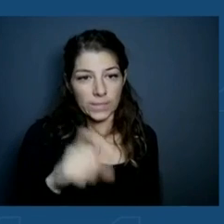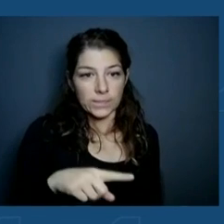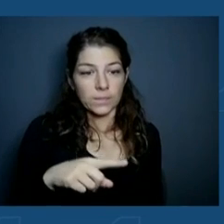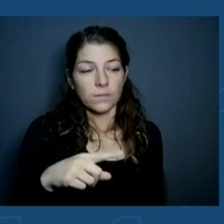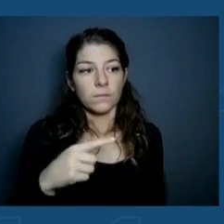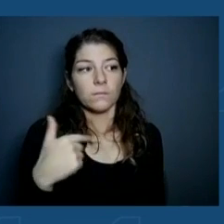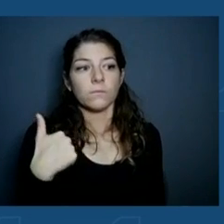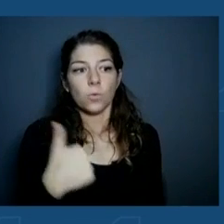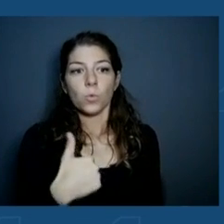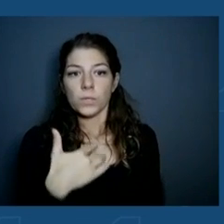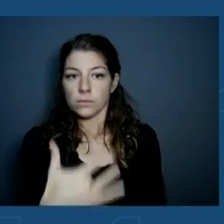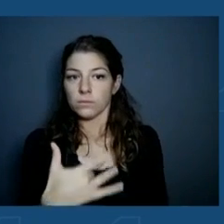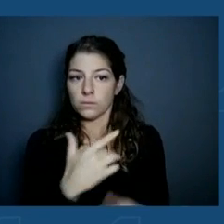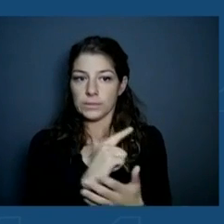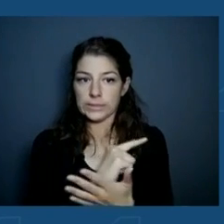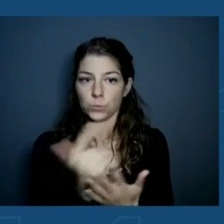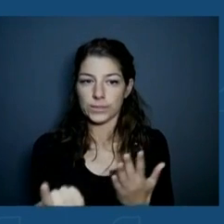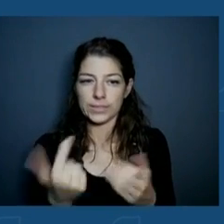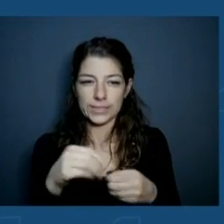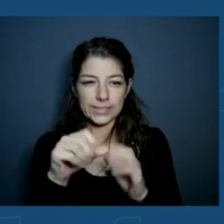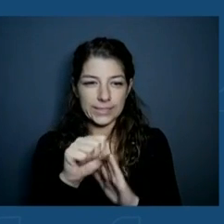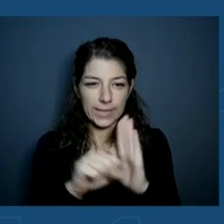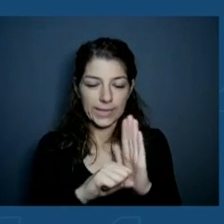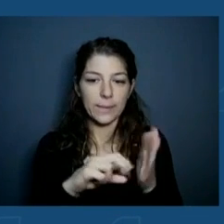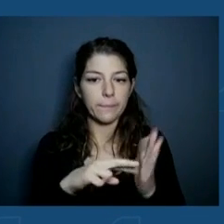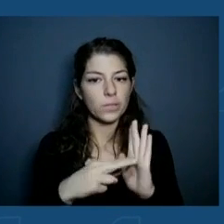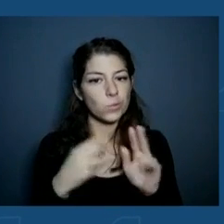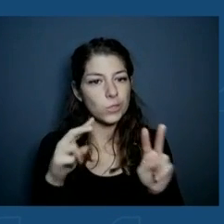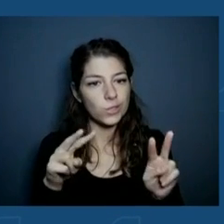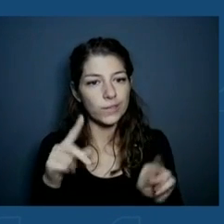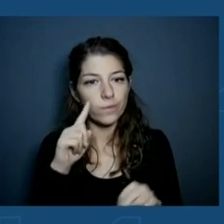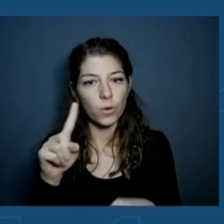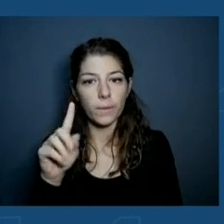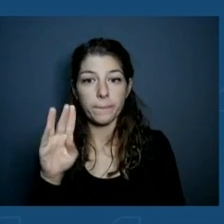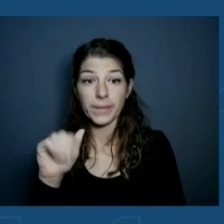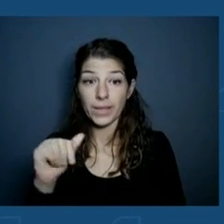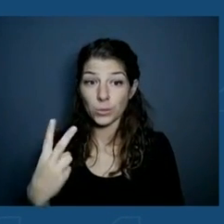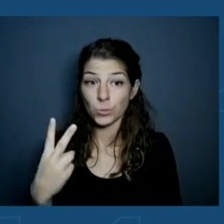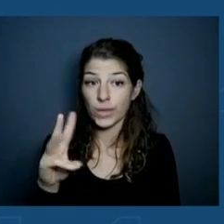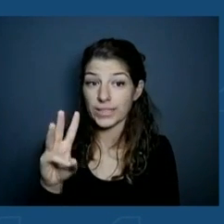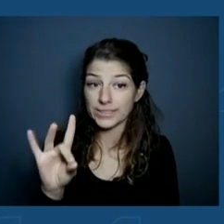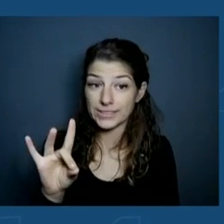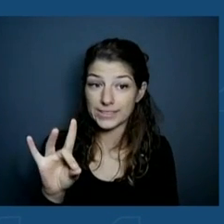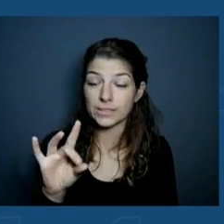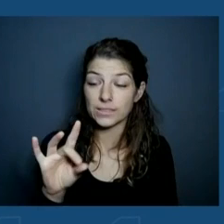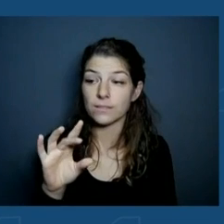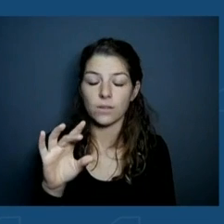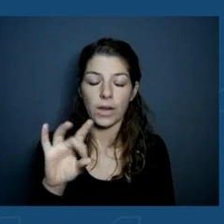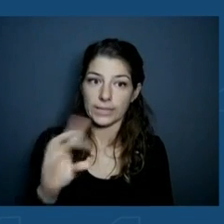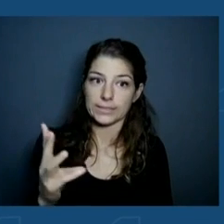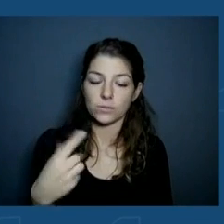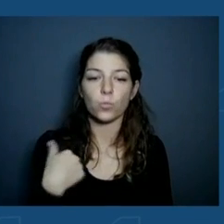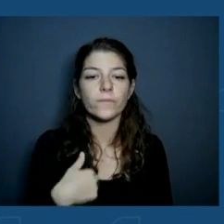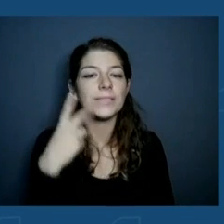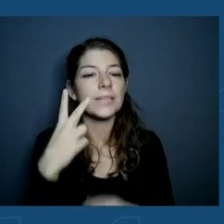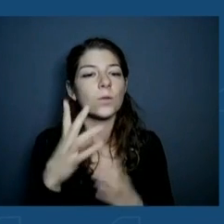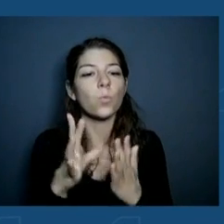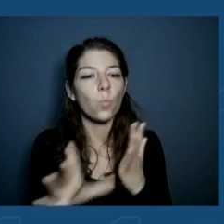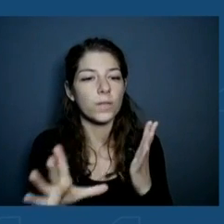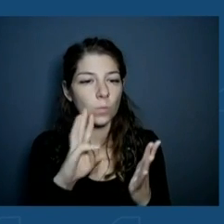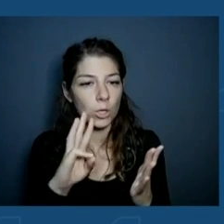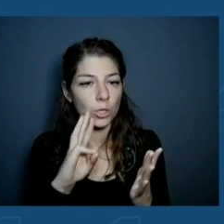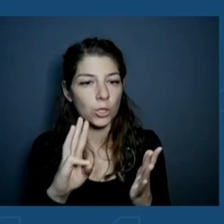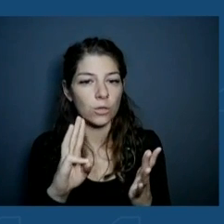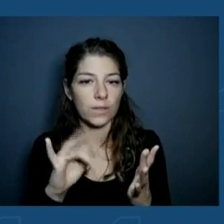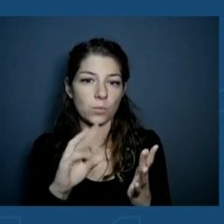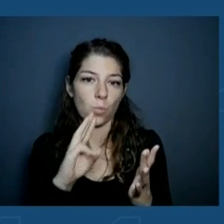genomic sequencing in the state. In other words, we're looking for BA.286. We've seen it so far in wastewater. Of course, wastewater is water flushed